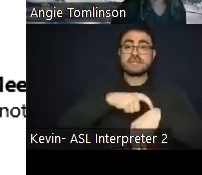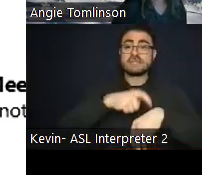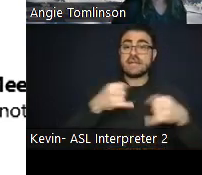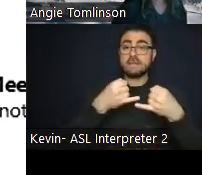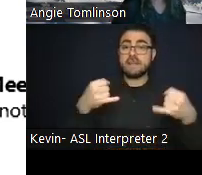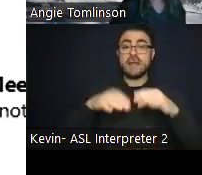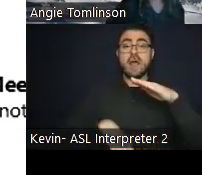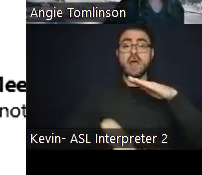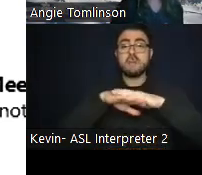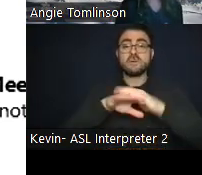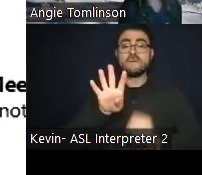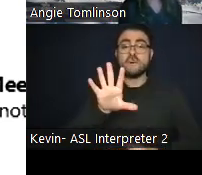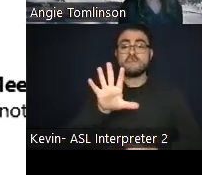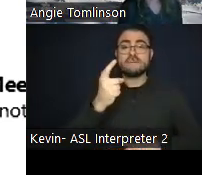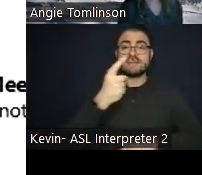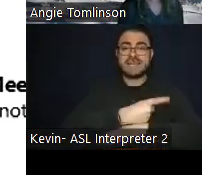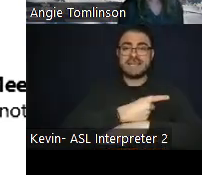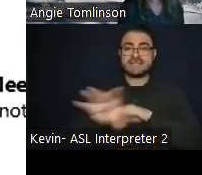days.